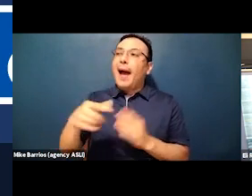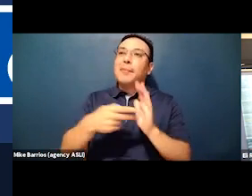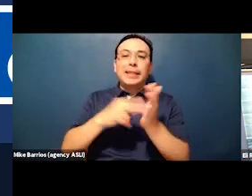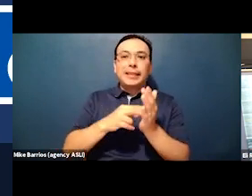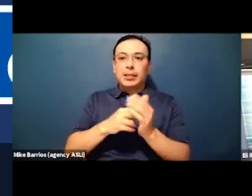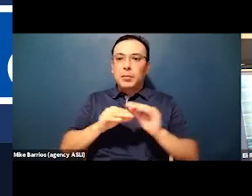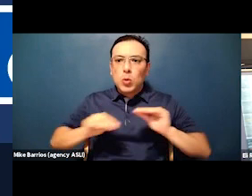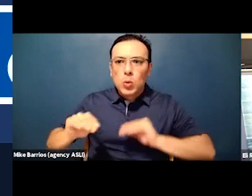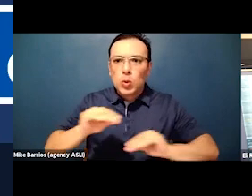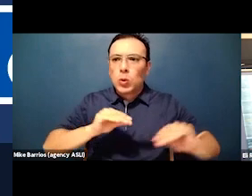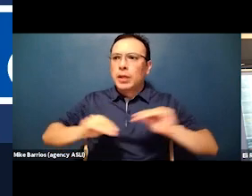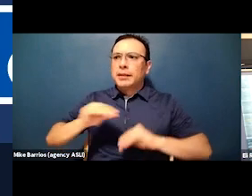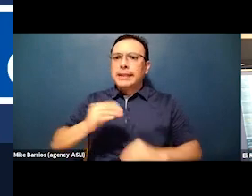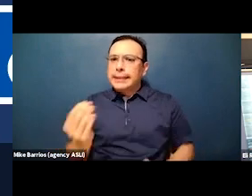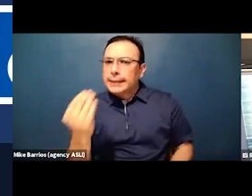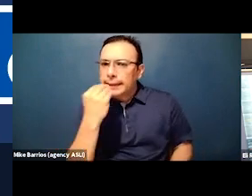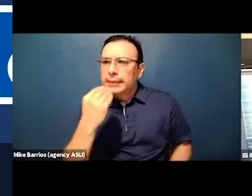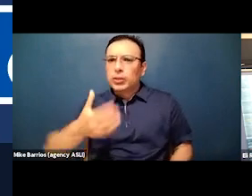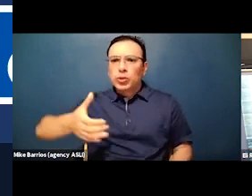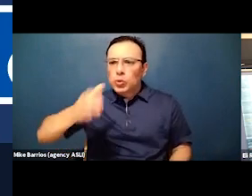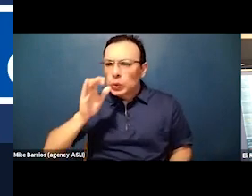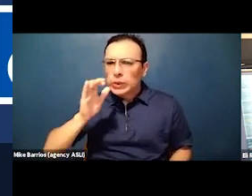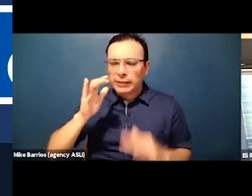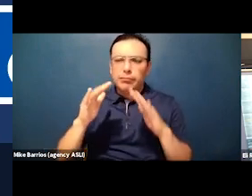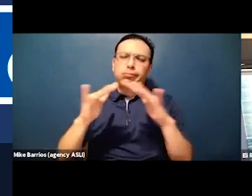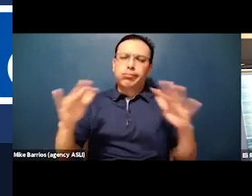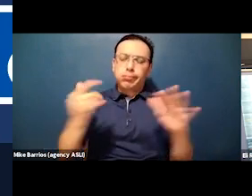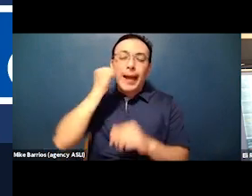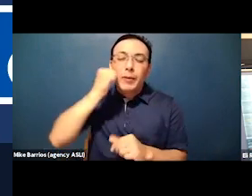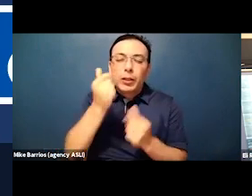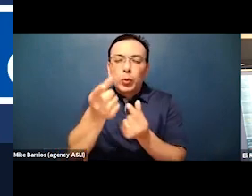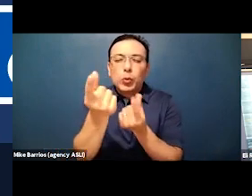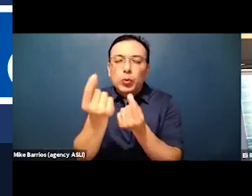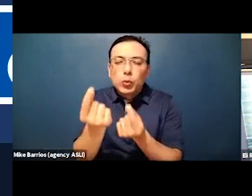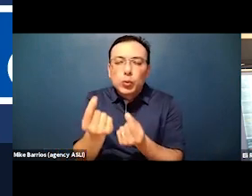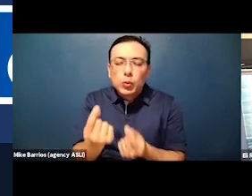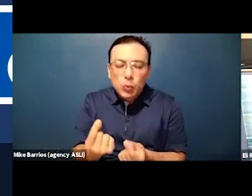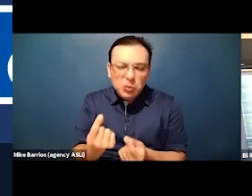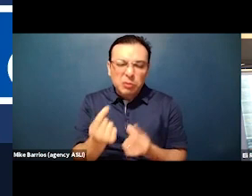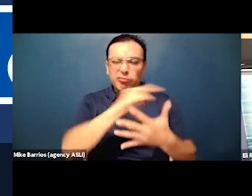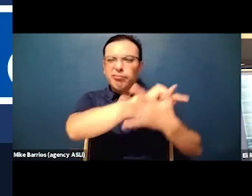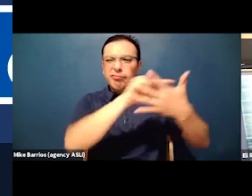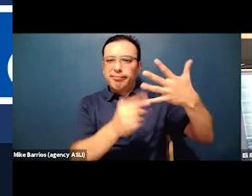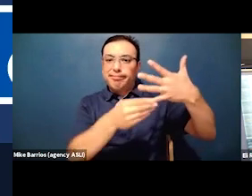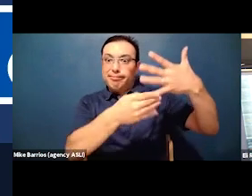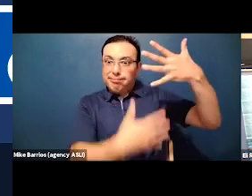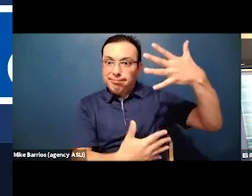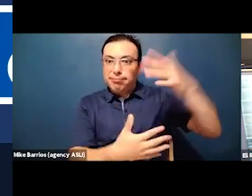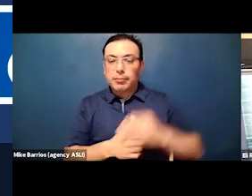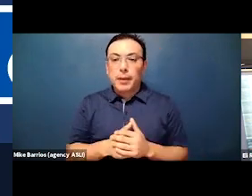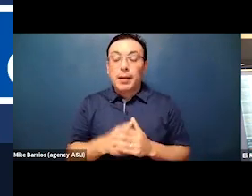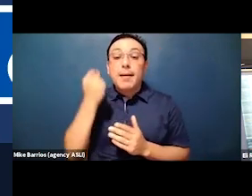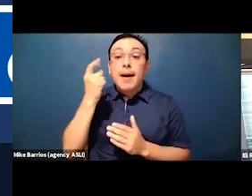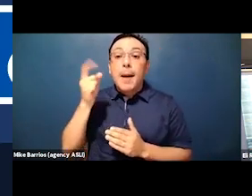basically your daily life activities, right? And this includes people who have a record of